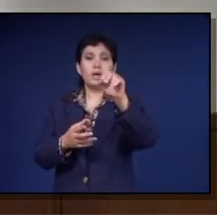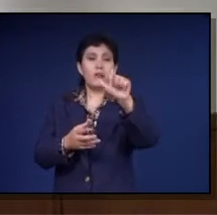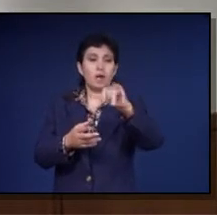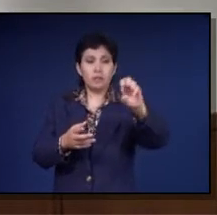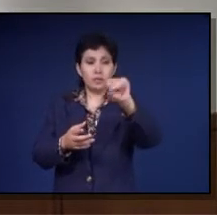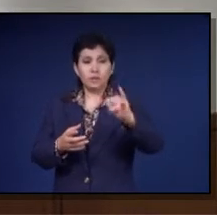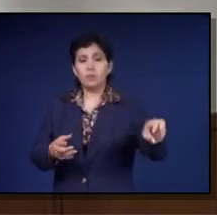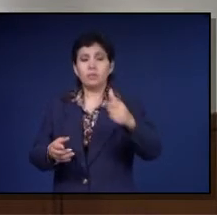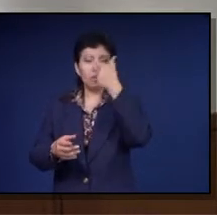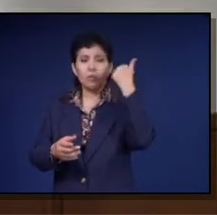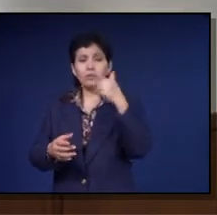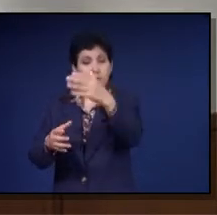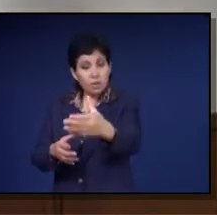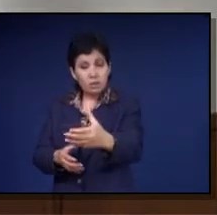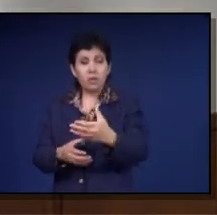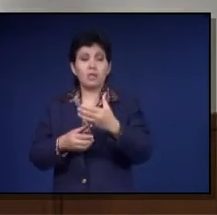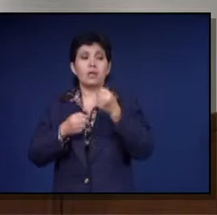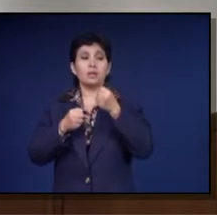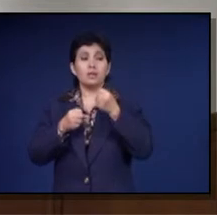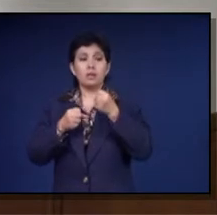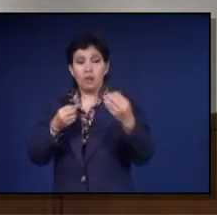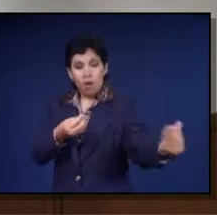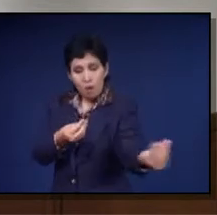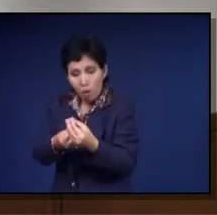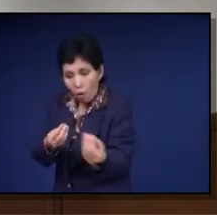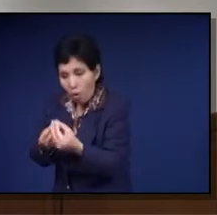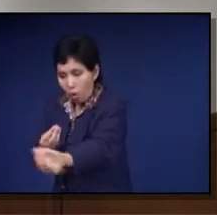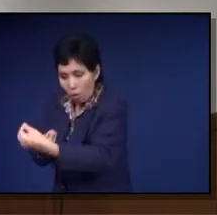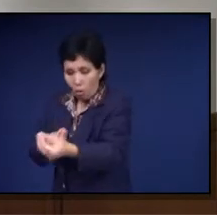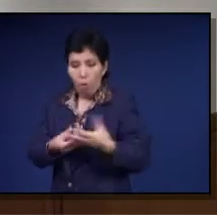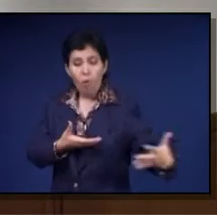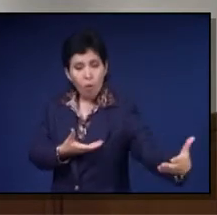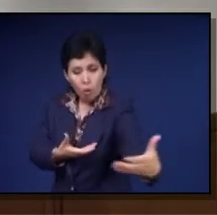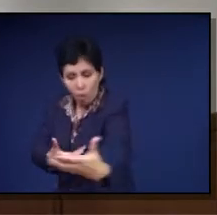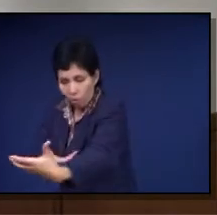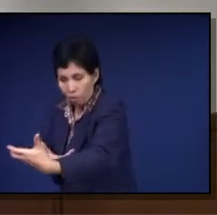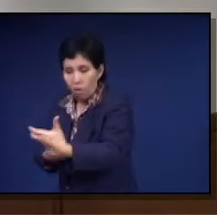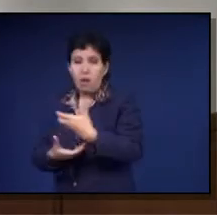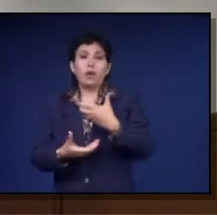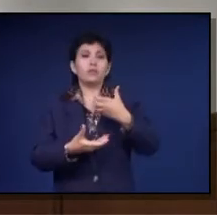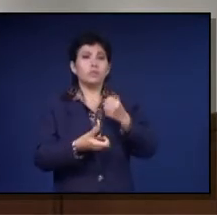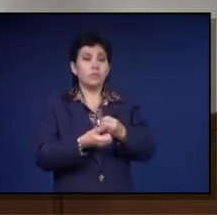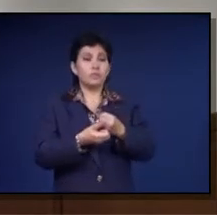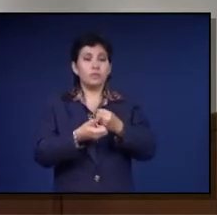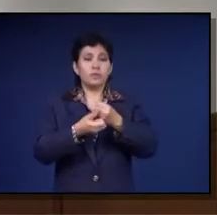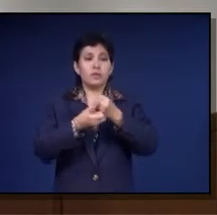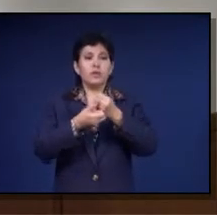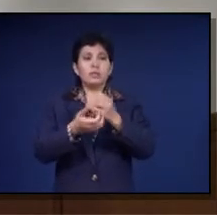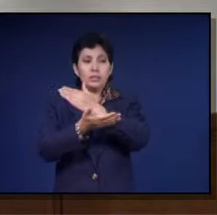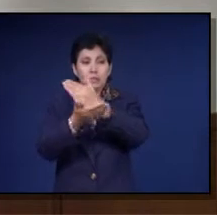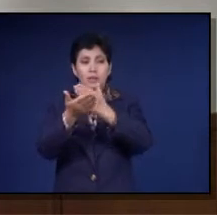getting a collective, a collection, or a representative